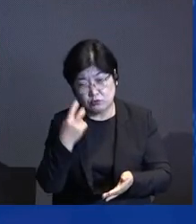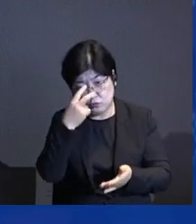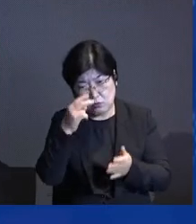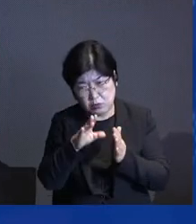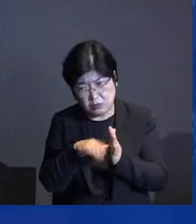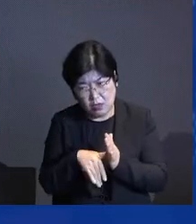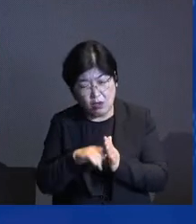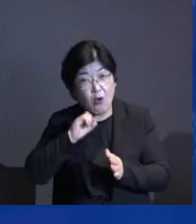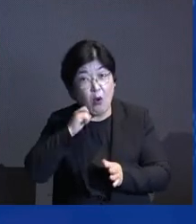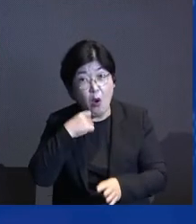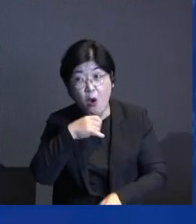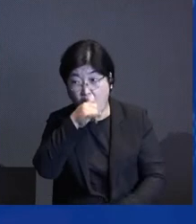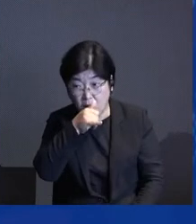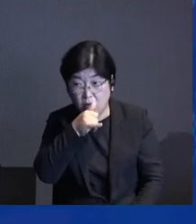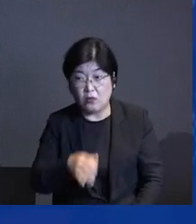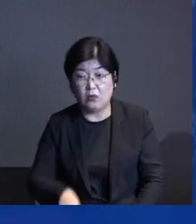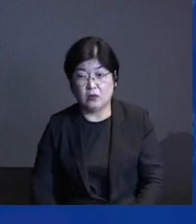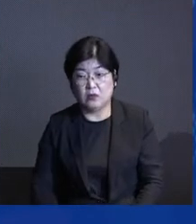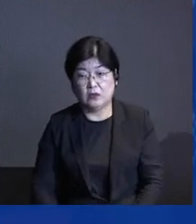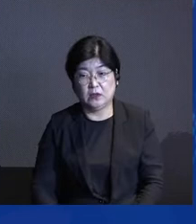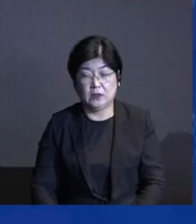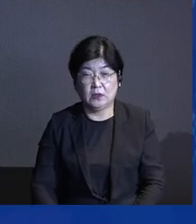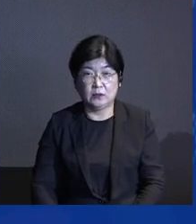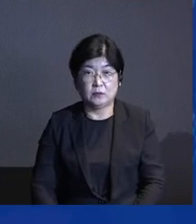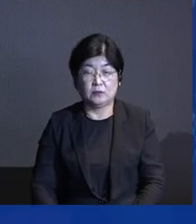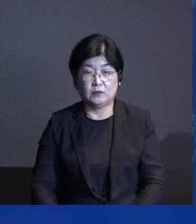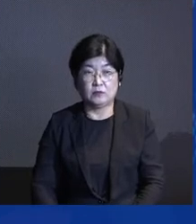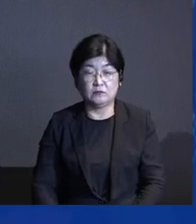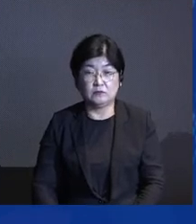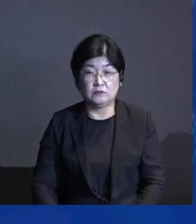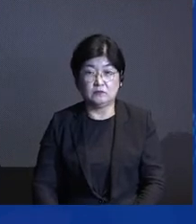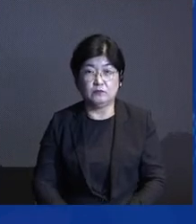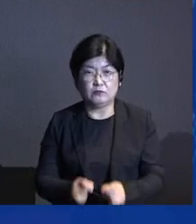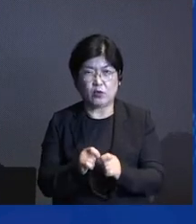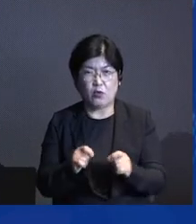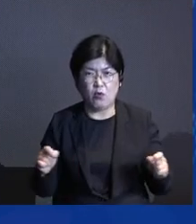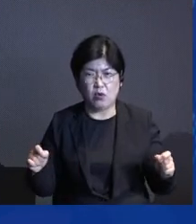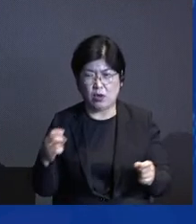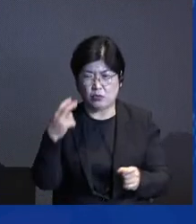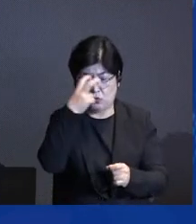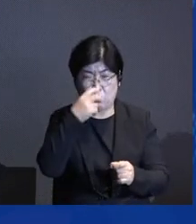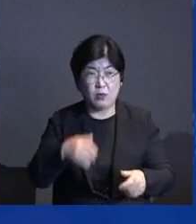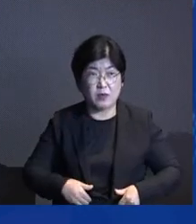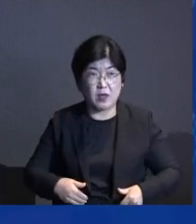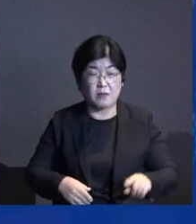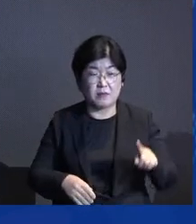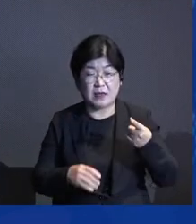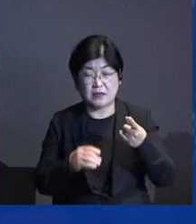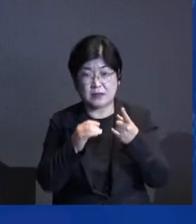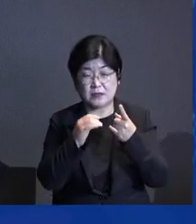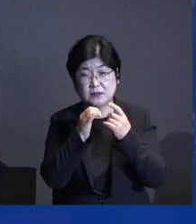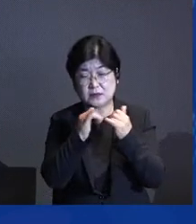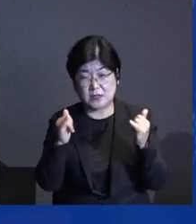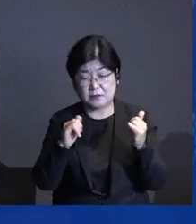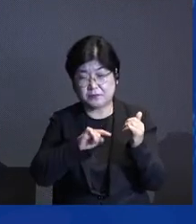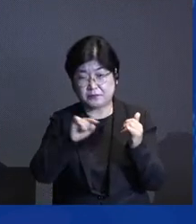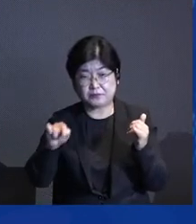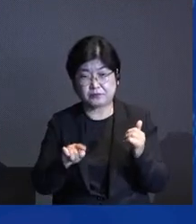that means for 100 persons, 15 will need long-term care